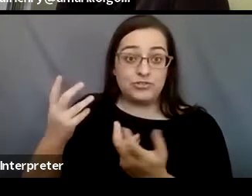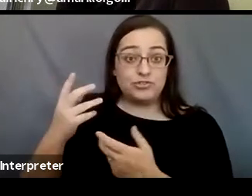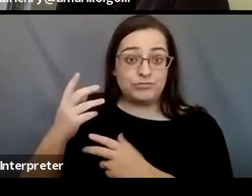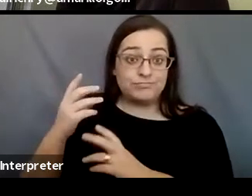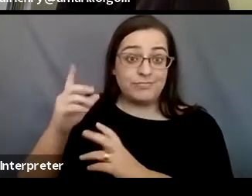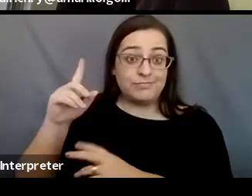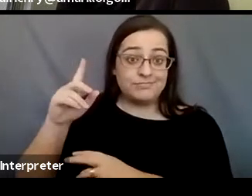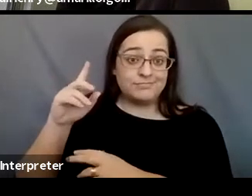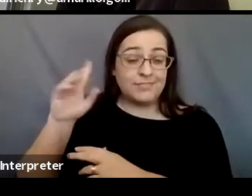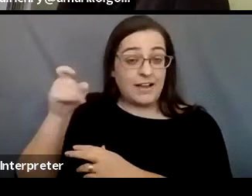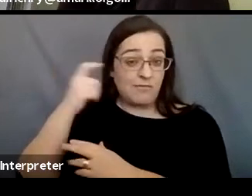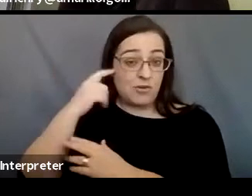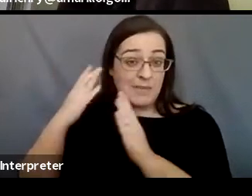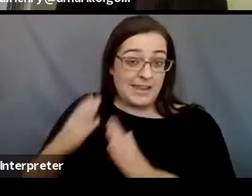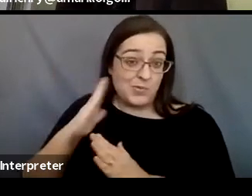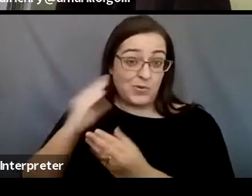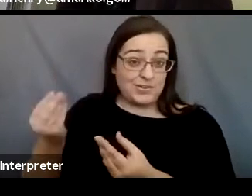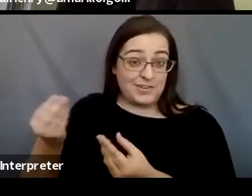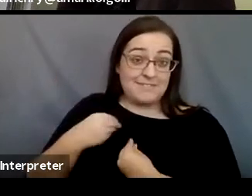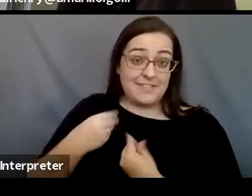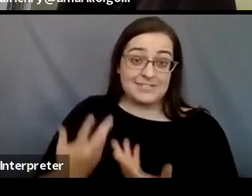government.